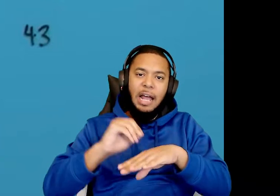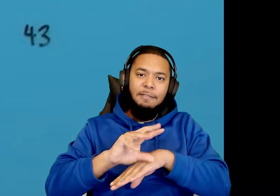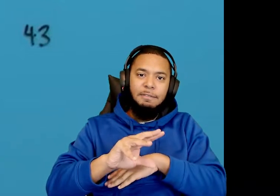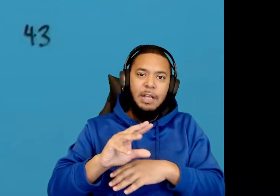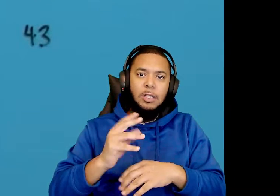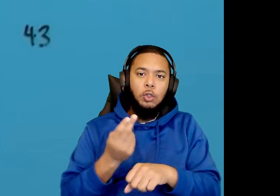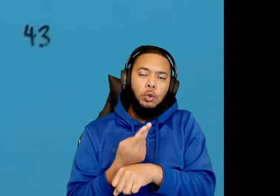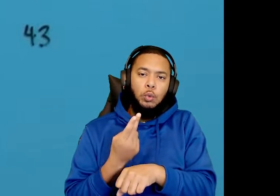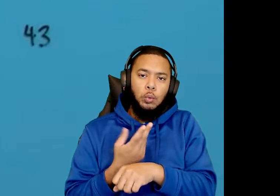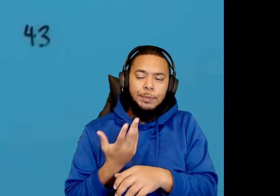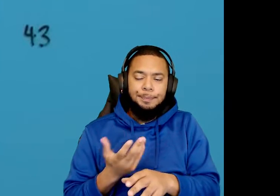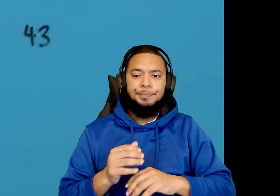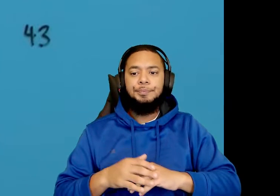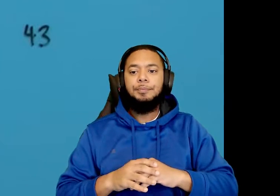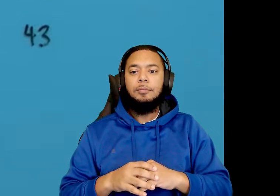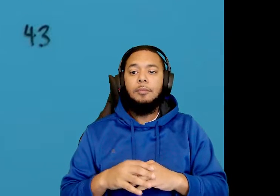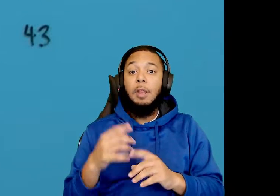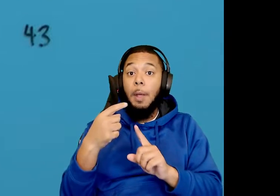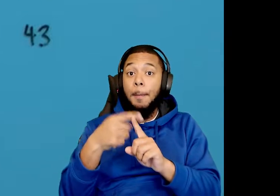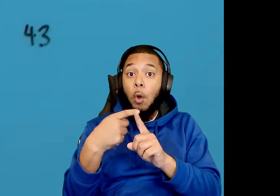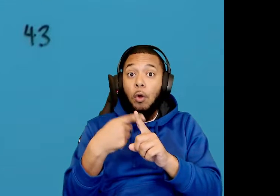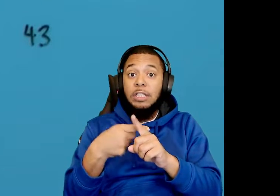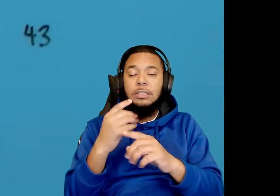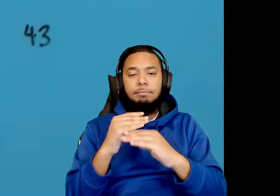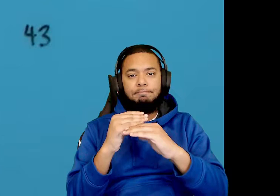mortgage is that it's fixed.